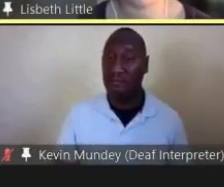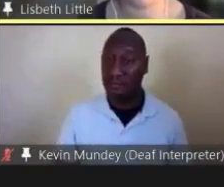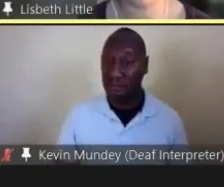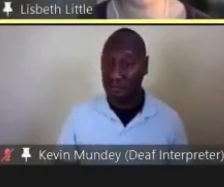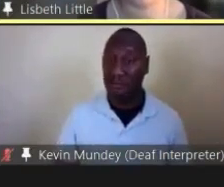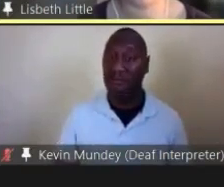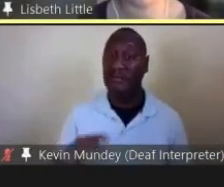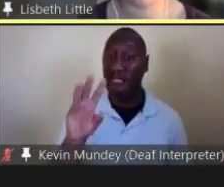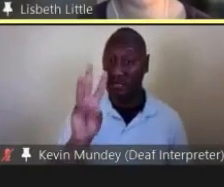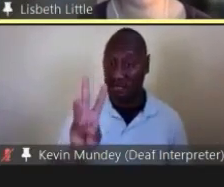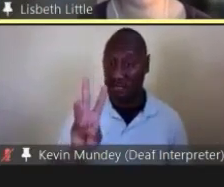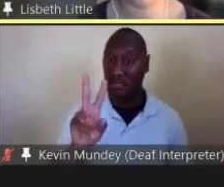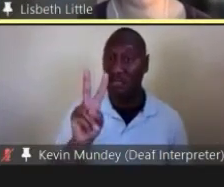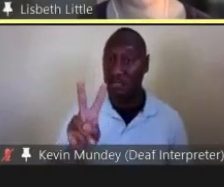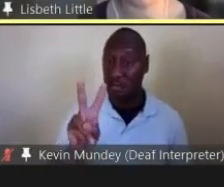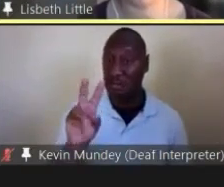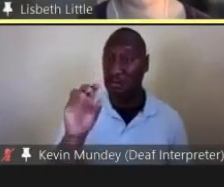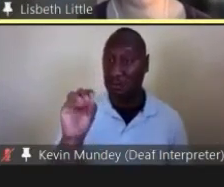215-425-6203.